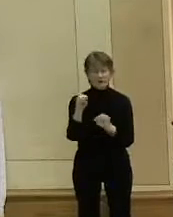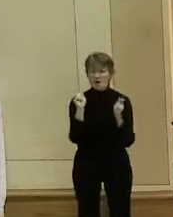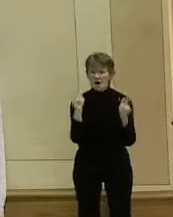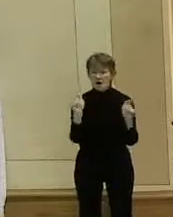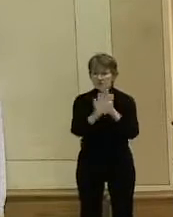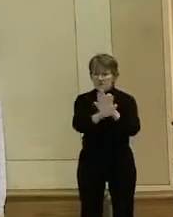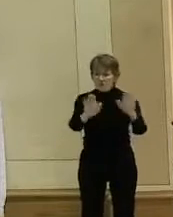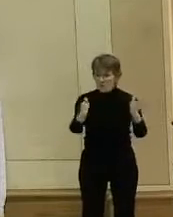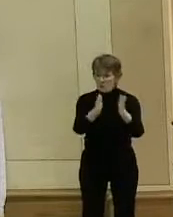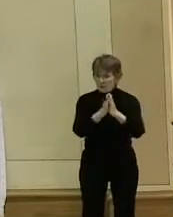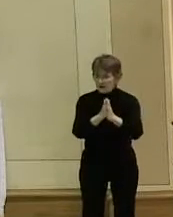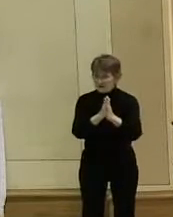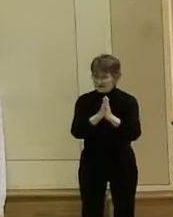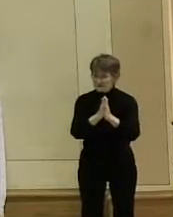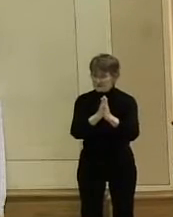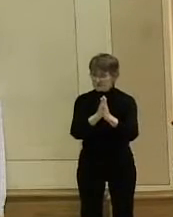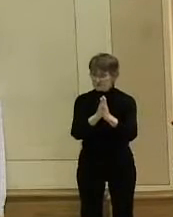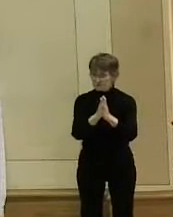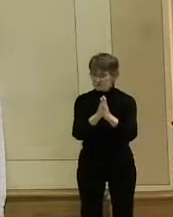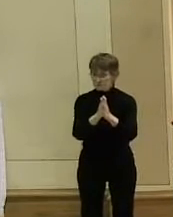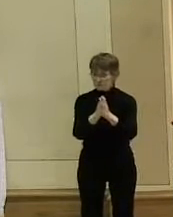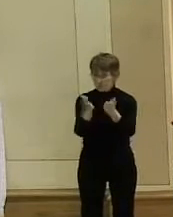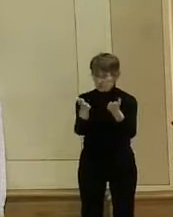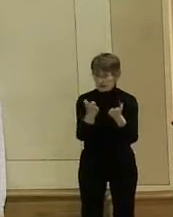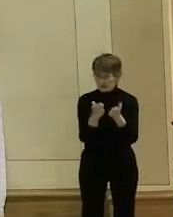our Mass today.